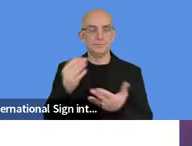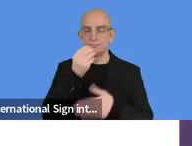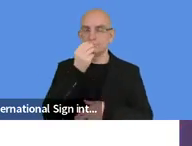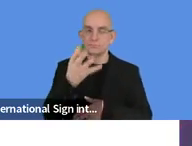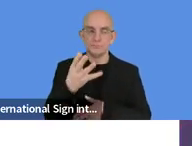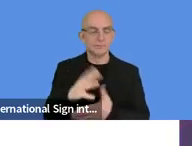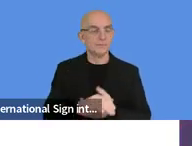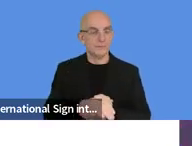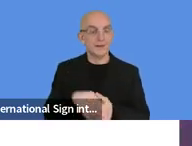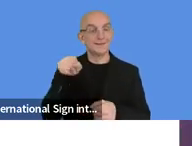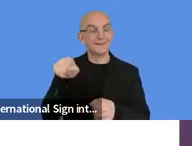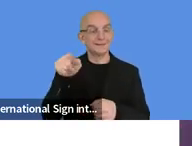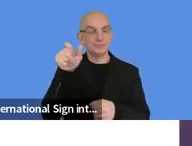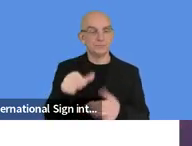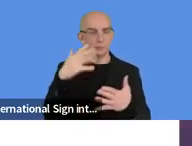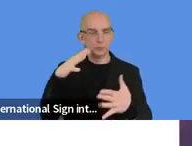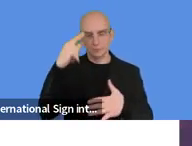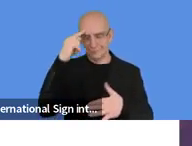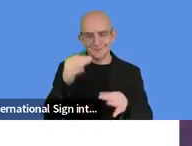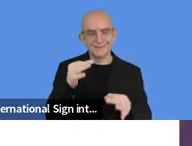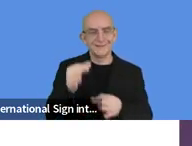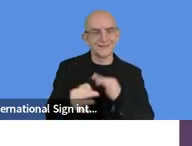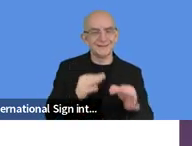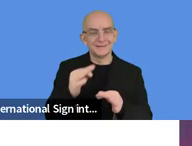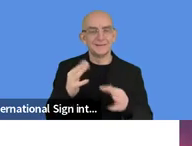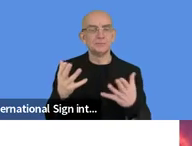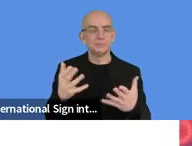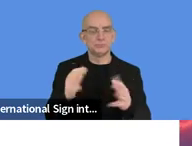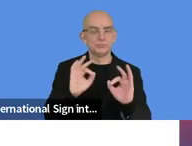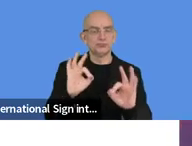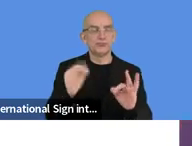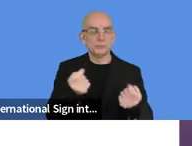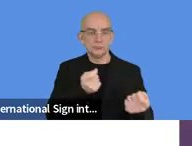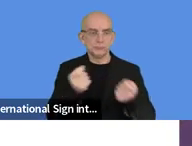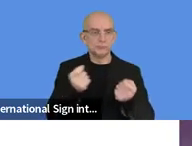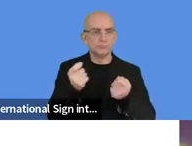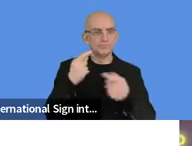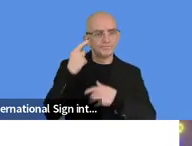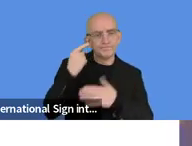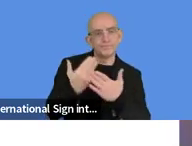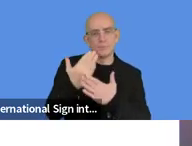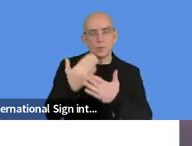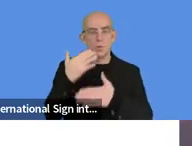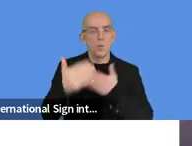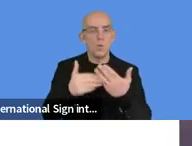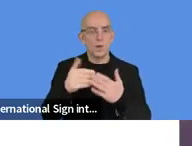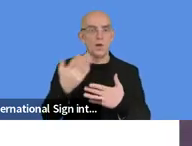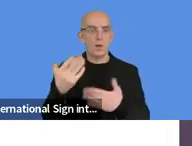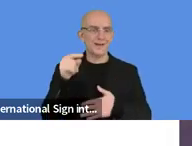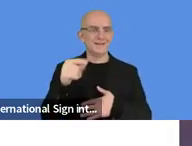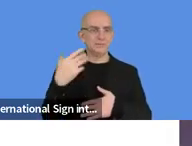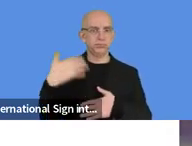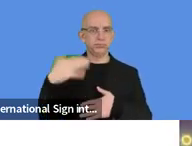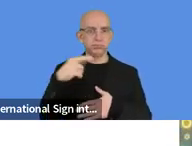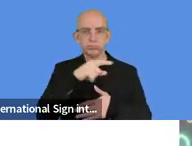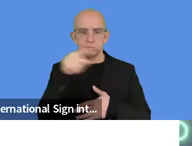to create revenue. There's so many examples of innovations that have started as something that was